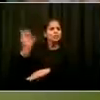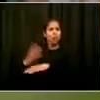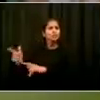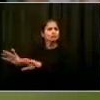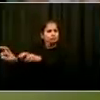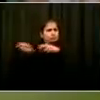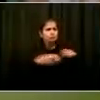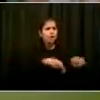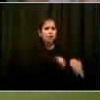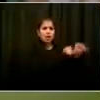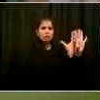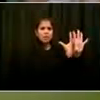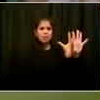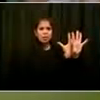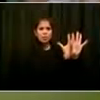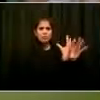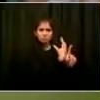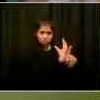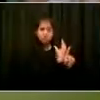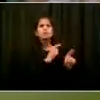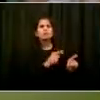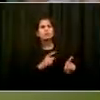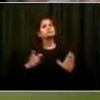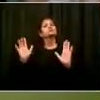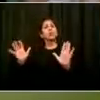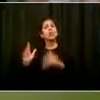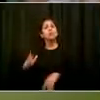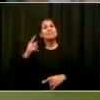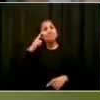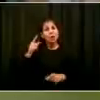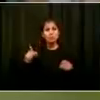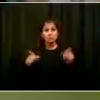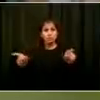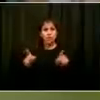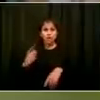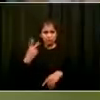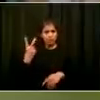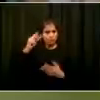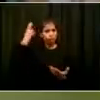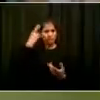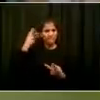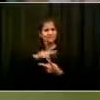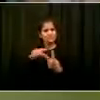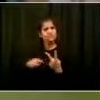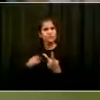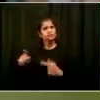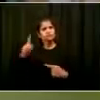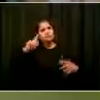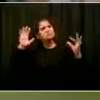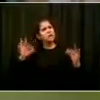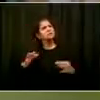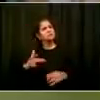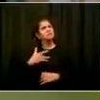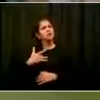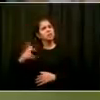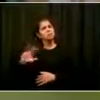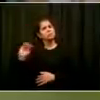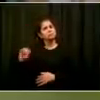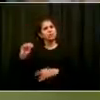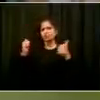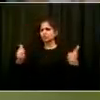together, us not knowing how well we would do at protecting transmission in the schools, and second, our concerns about the disruption